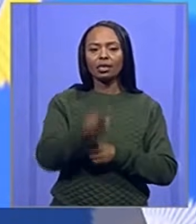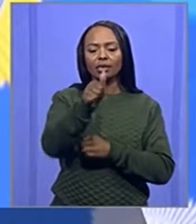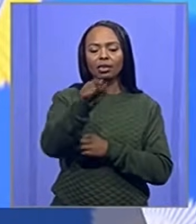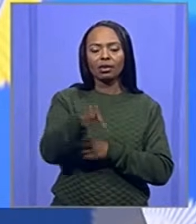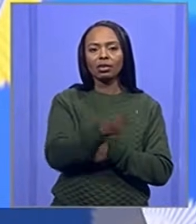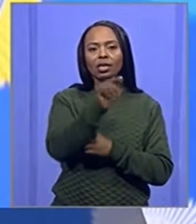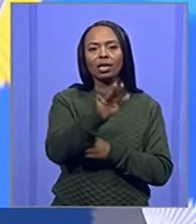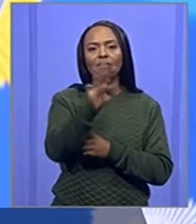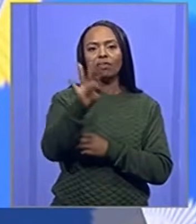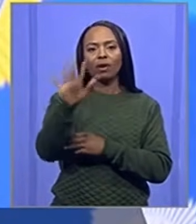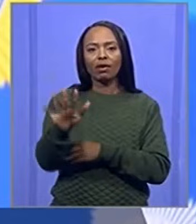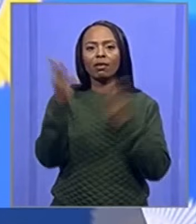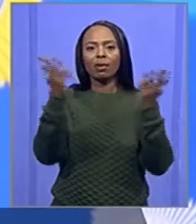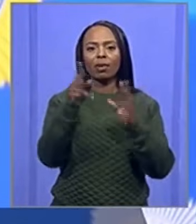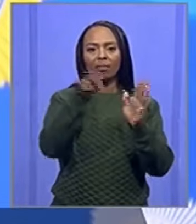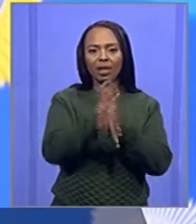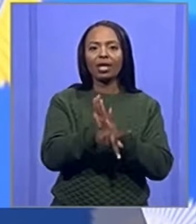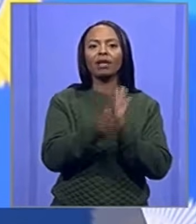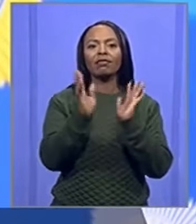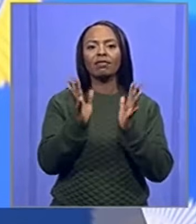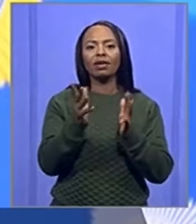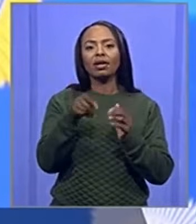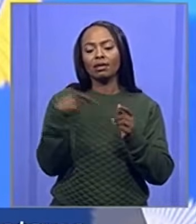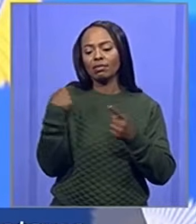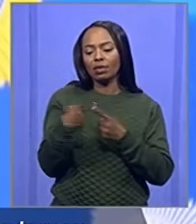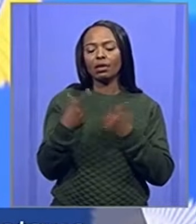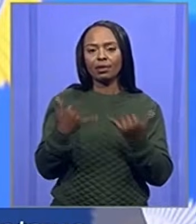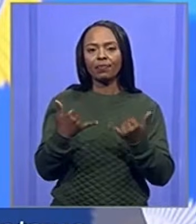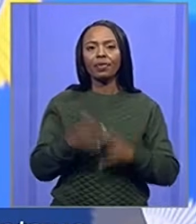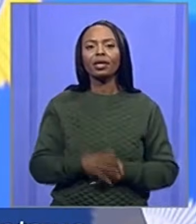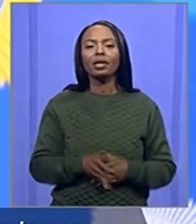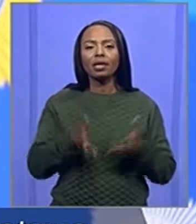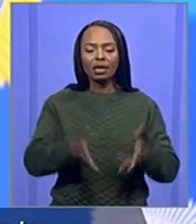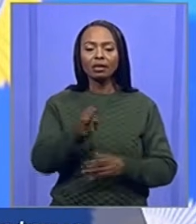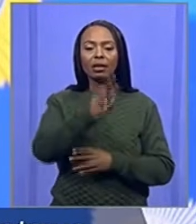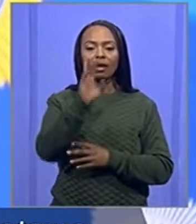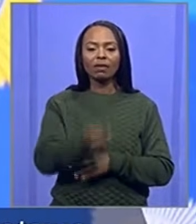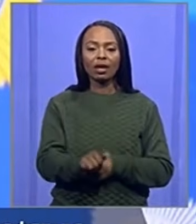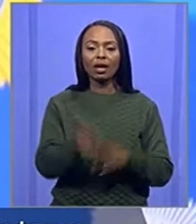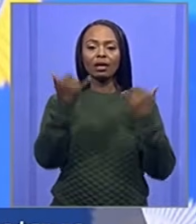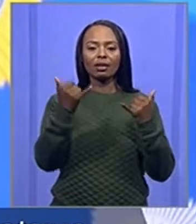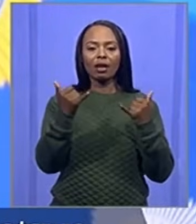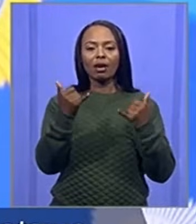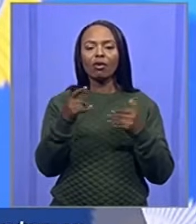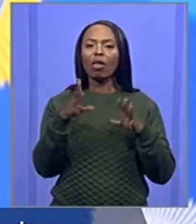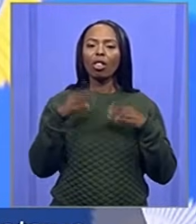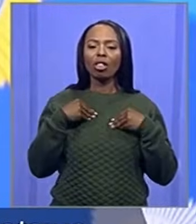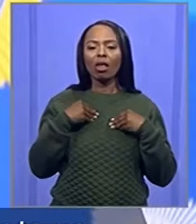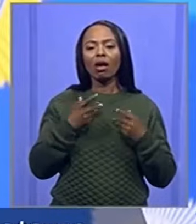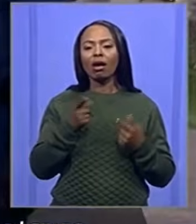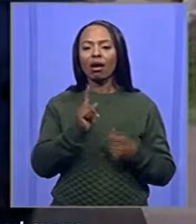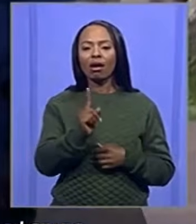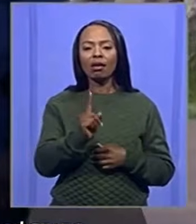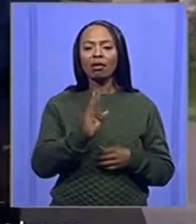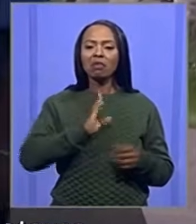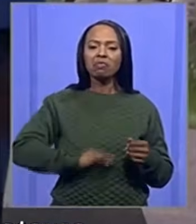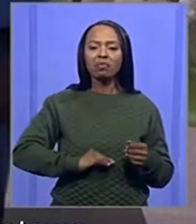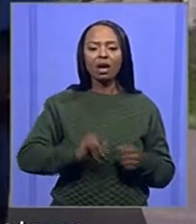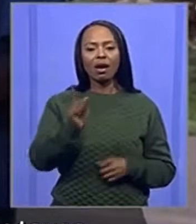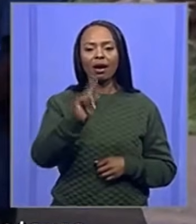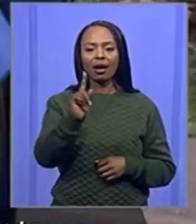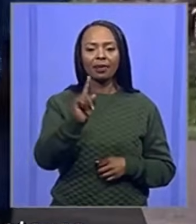6,945 people were murdered in South Africa in 3 months. That's why we can't take comfort of the reduction.